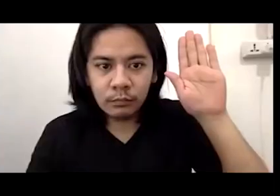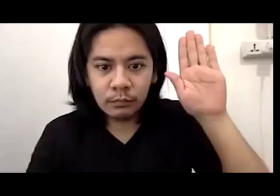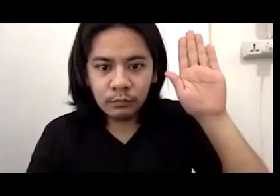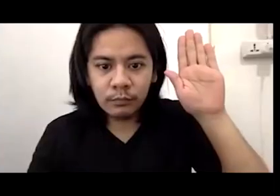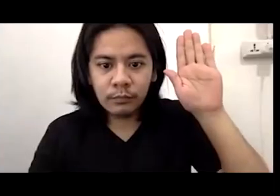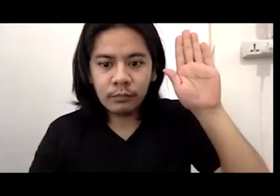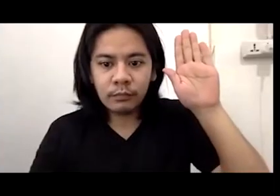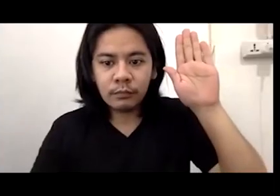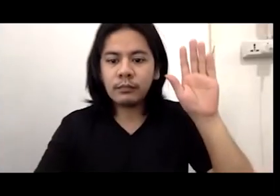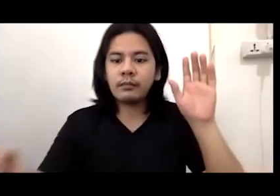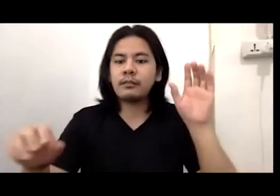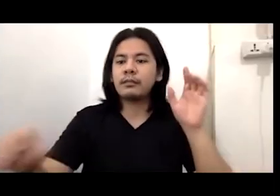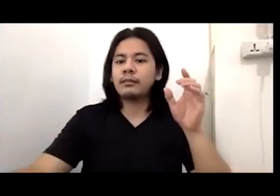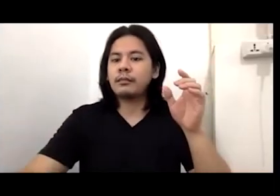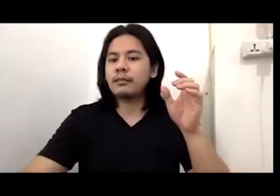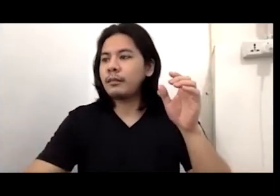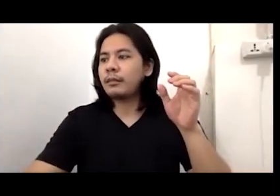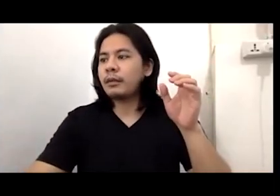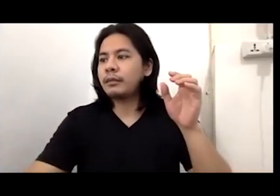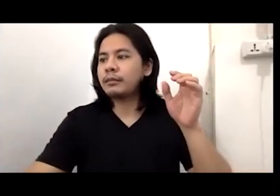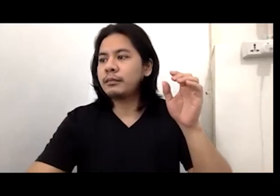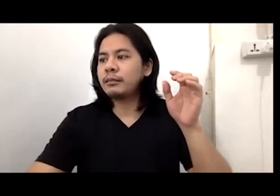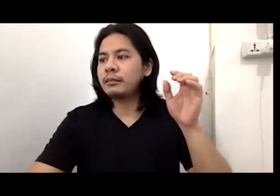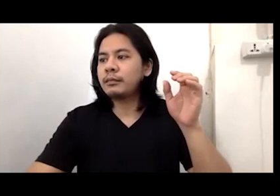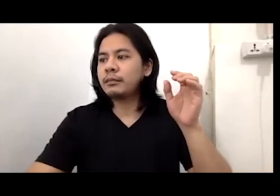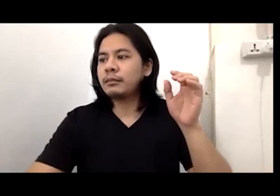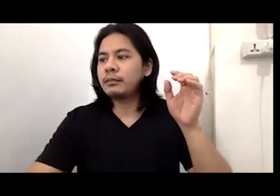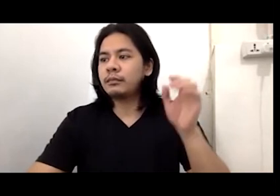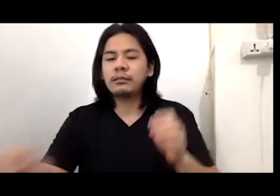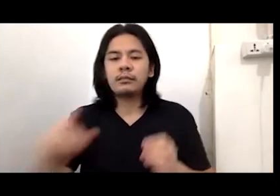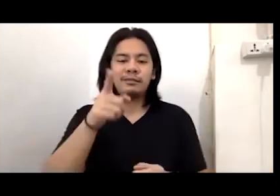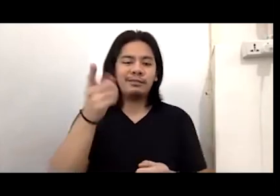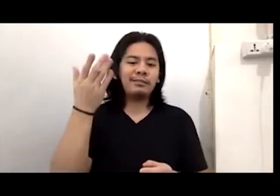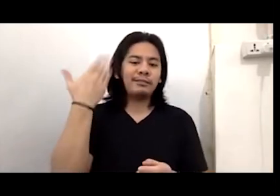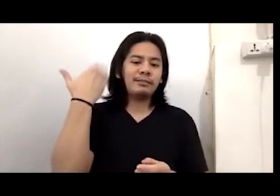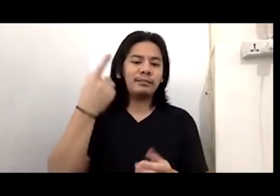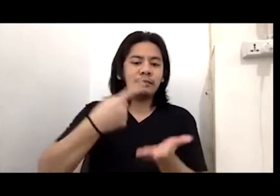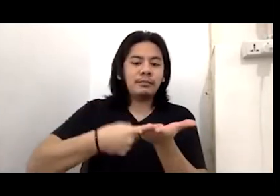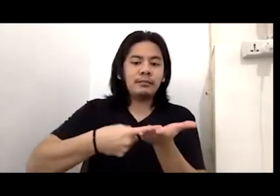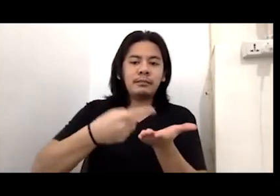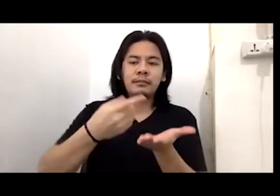Even the English translation is fine, sir. This is Shaq speaking. Mm-hmm.